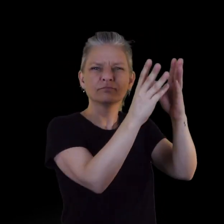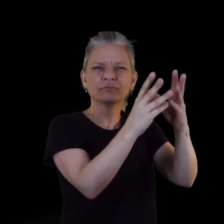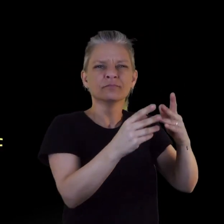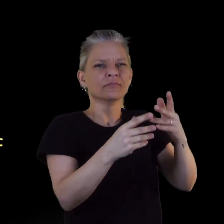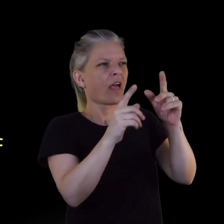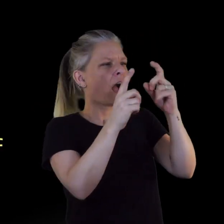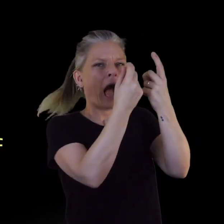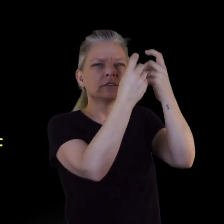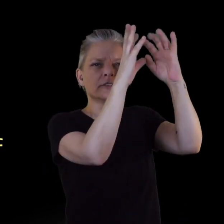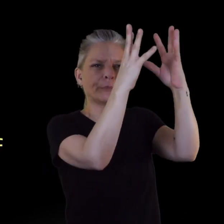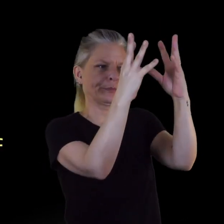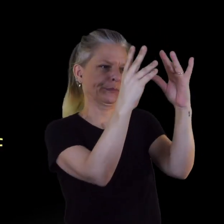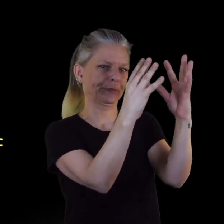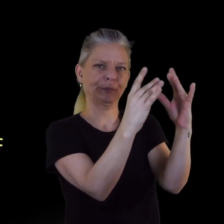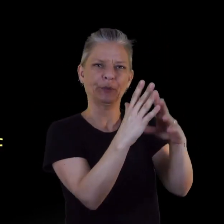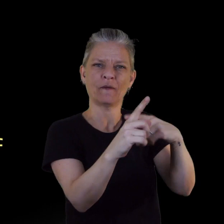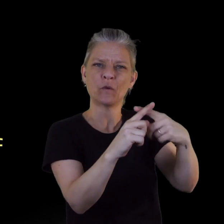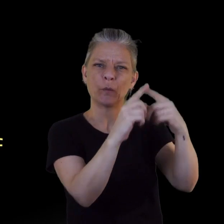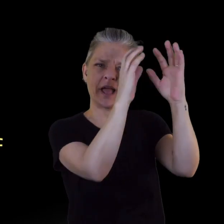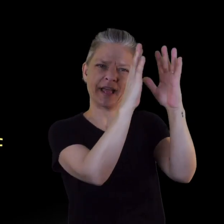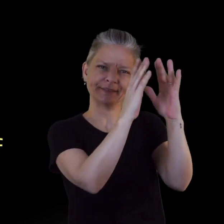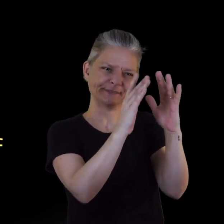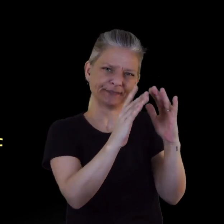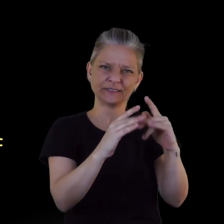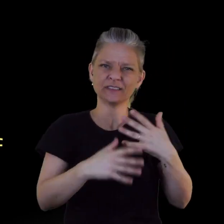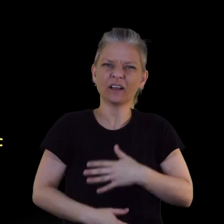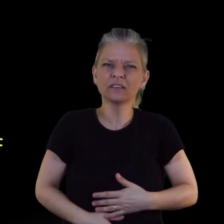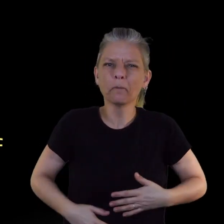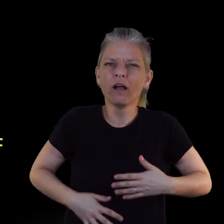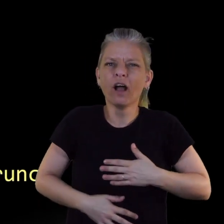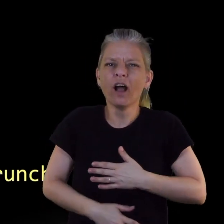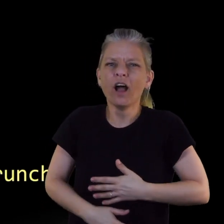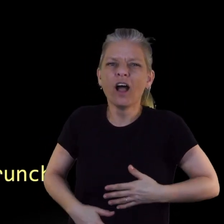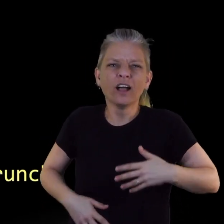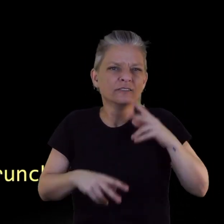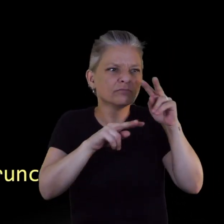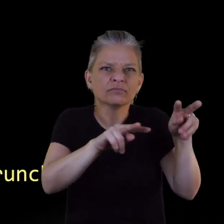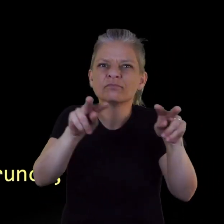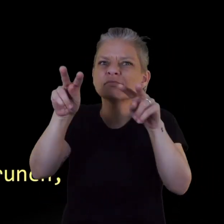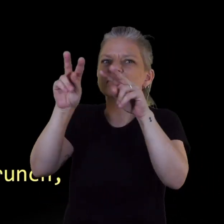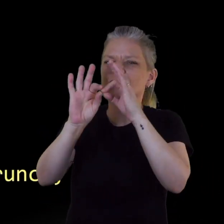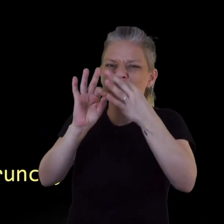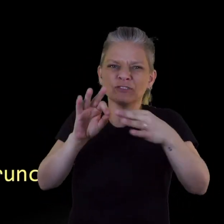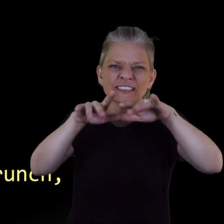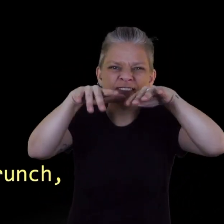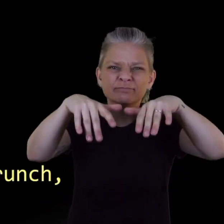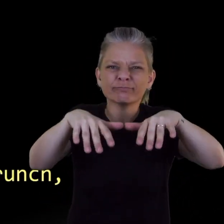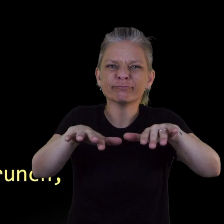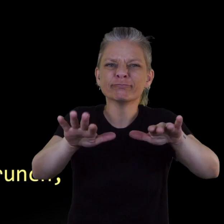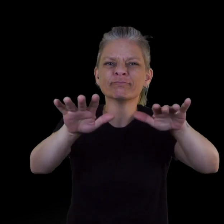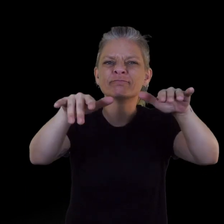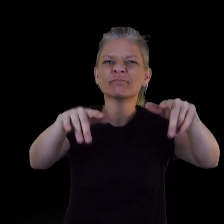wax. Stomach enlists the sting of eyes on white slate when the rhythm of digits loses